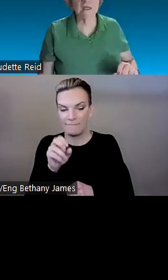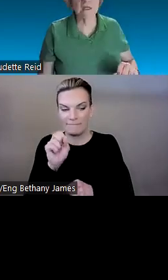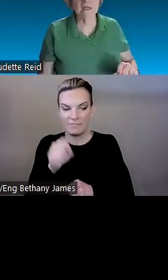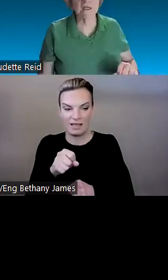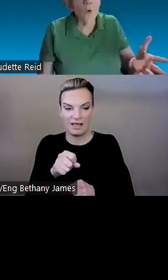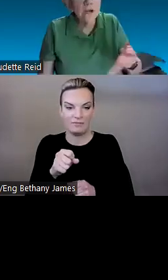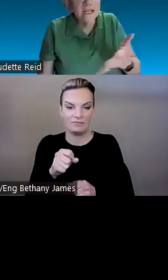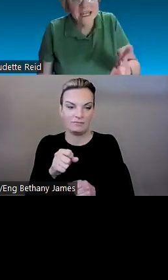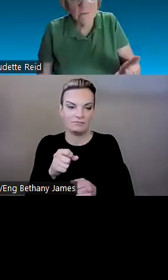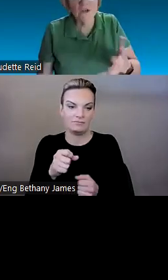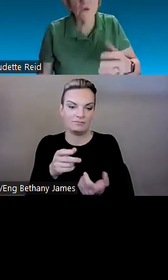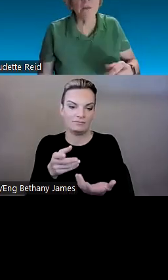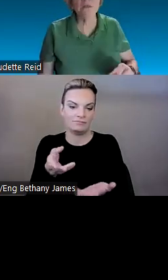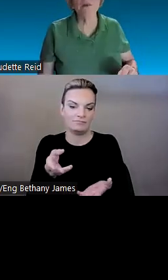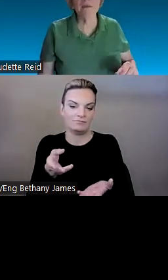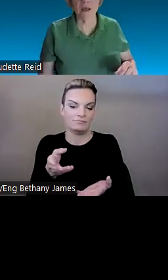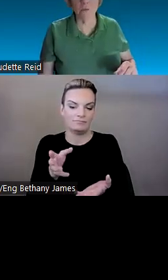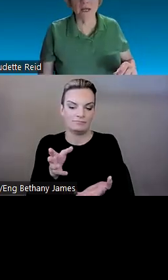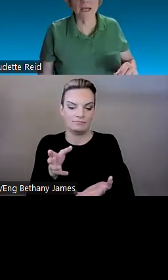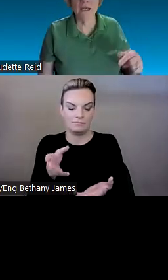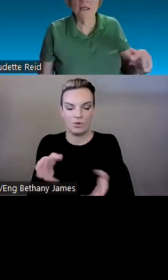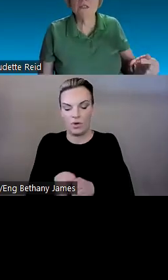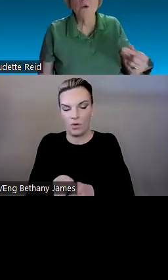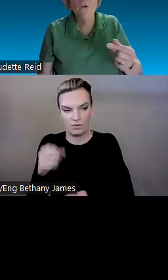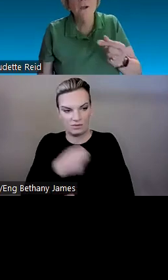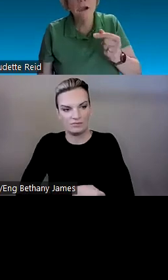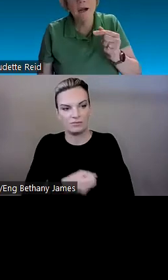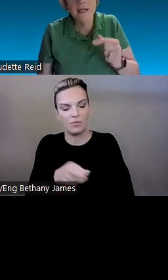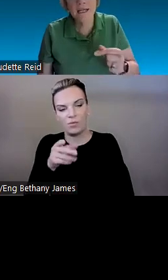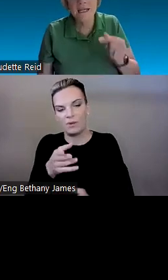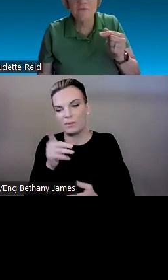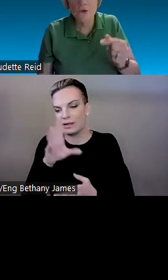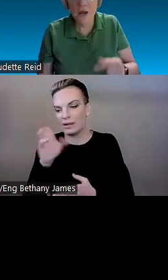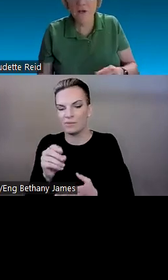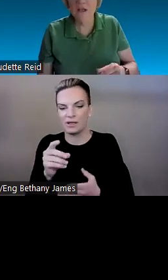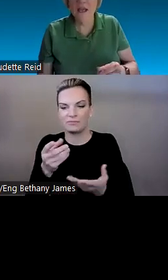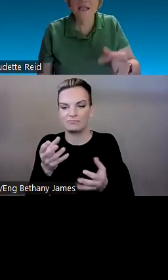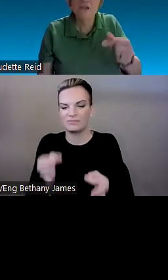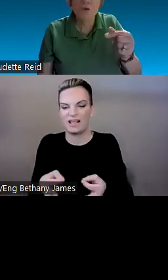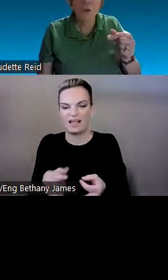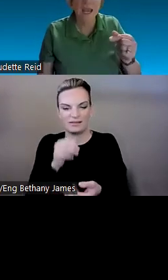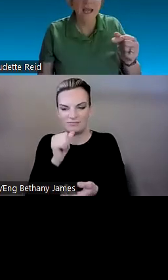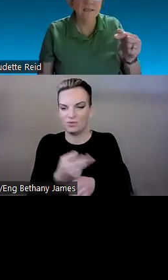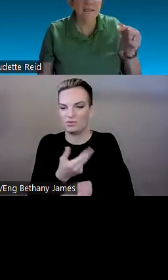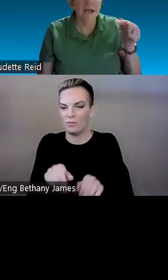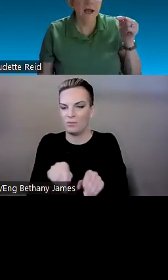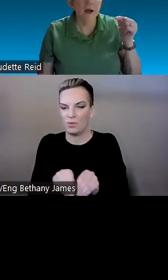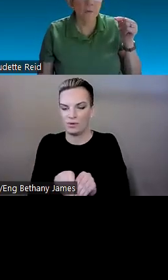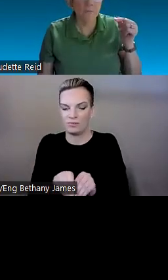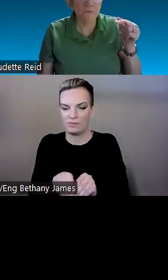of business, or it can be dropped by the company. So if you have a client who